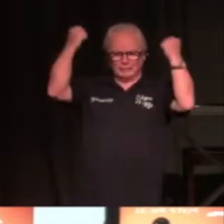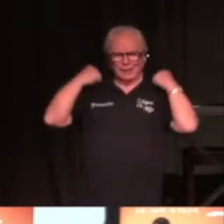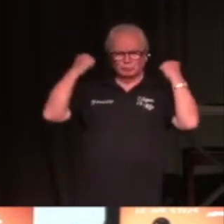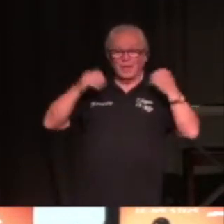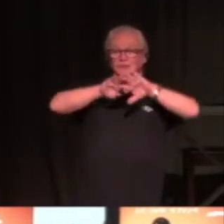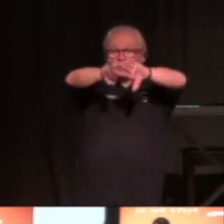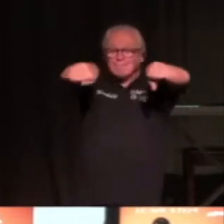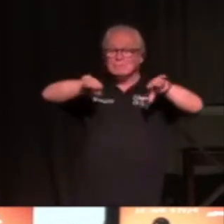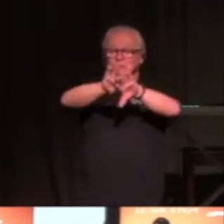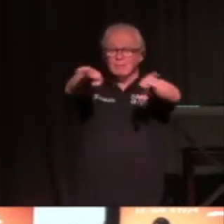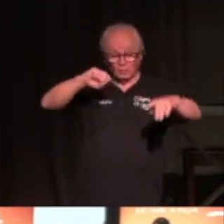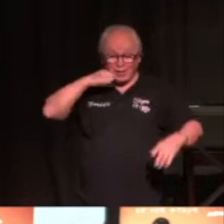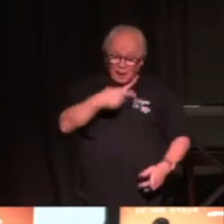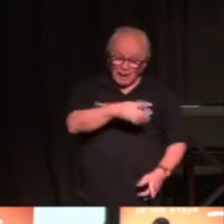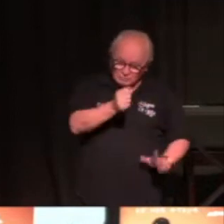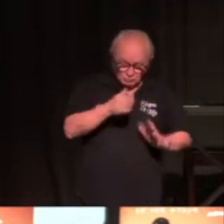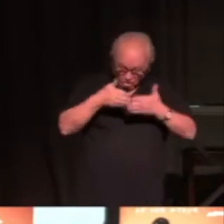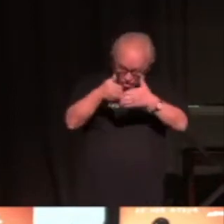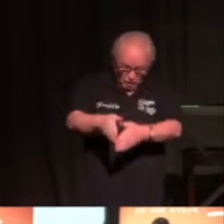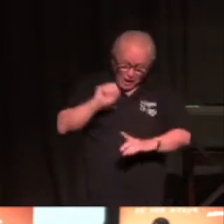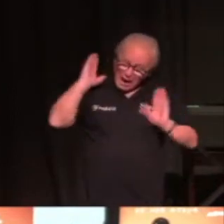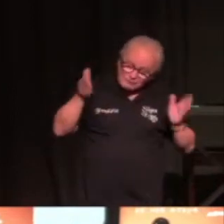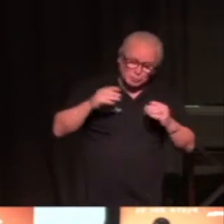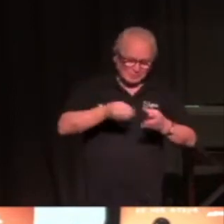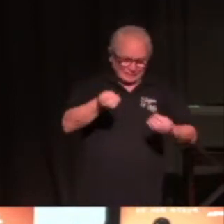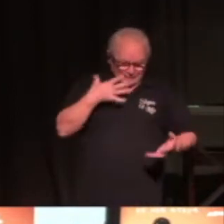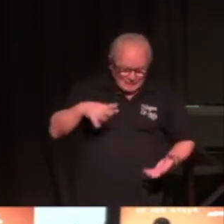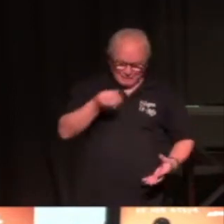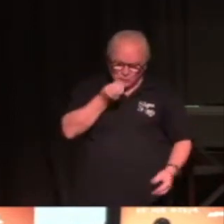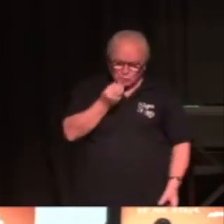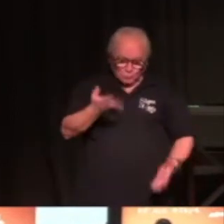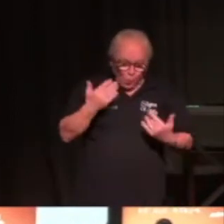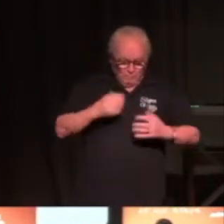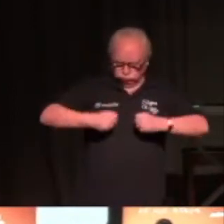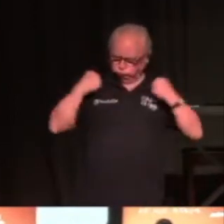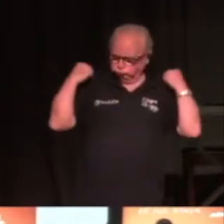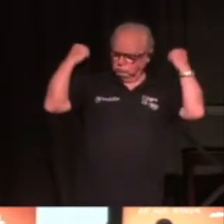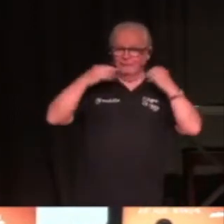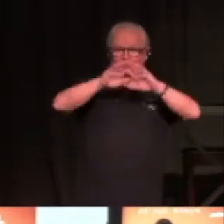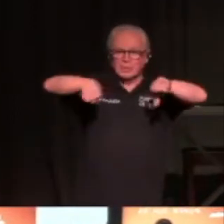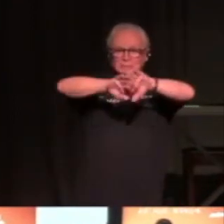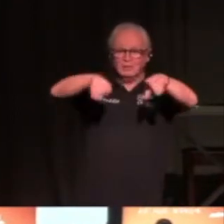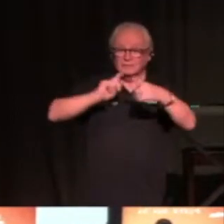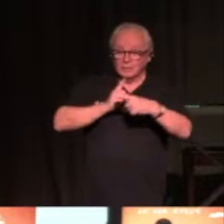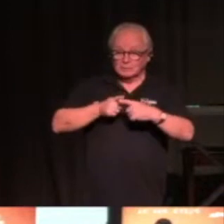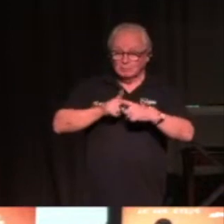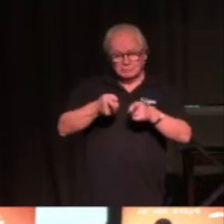And Paul suddenly goes into this fast. You see, he's not looking at the